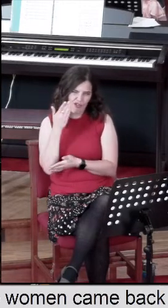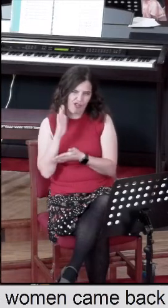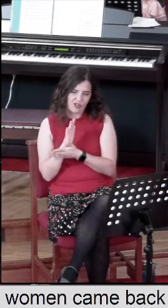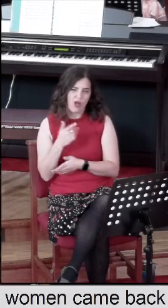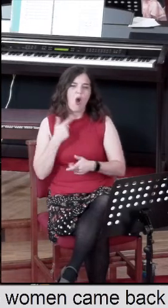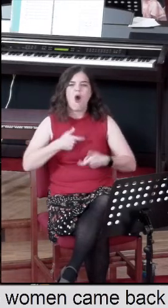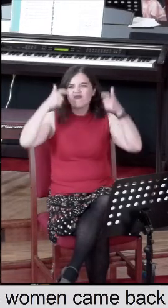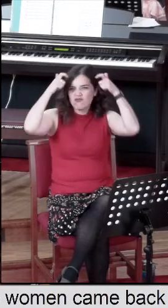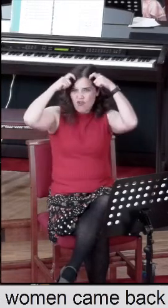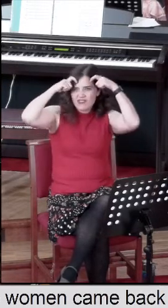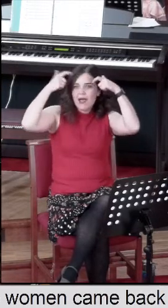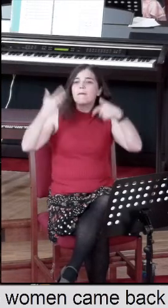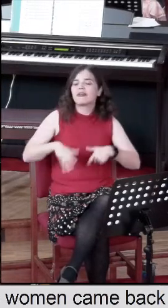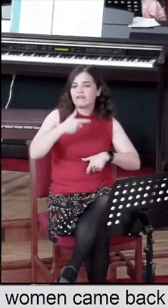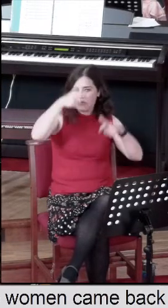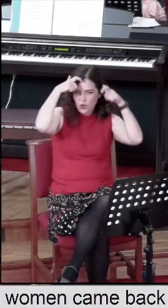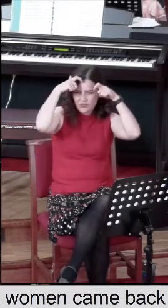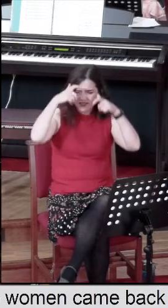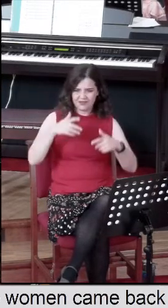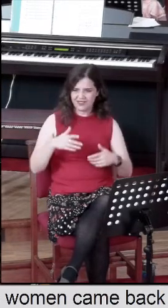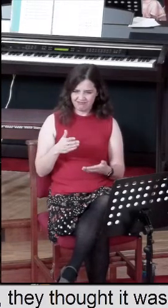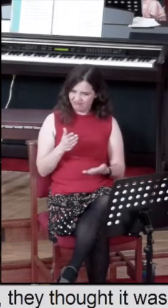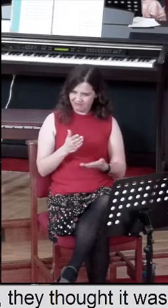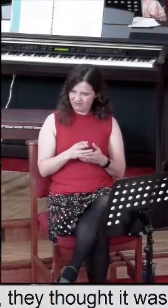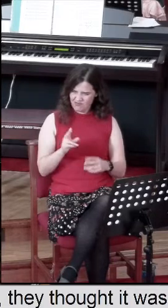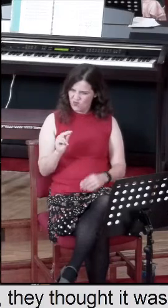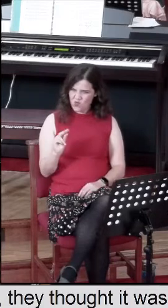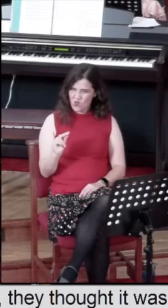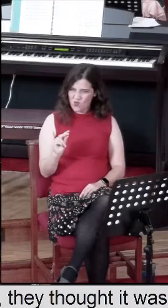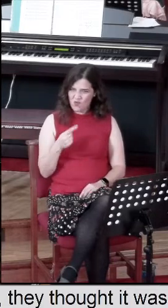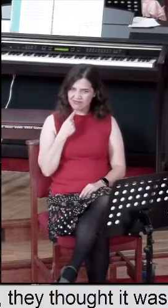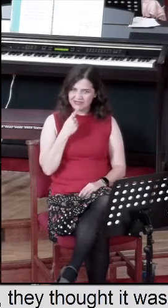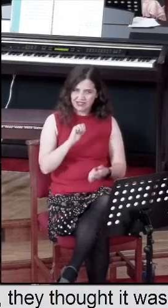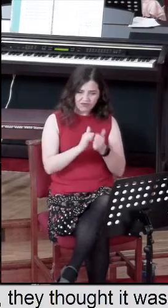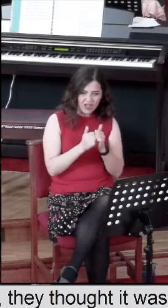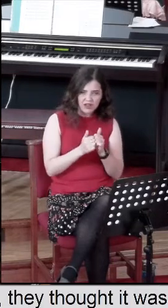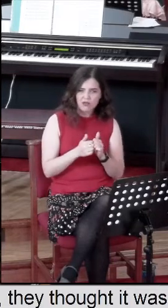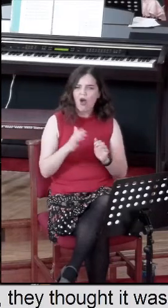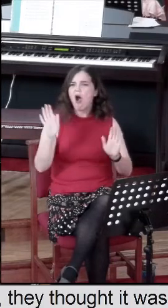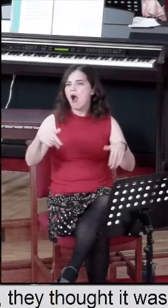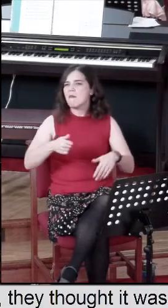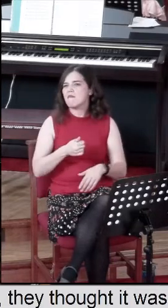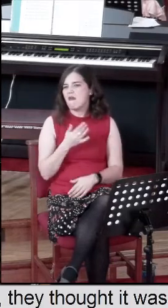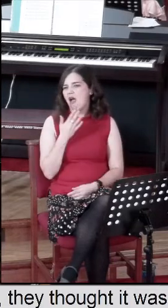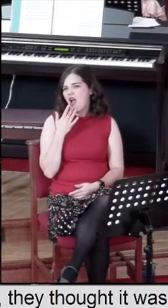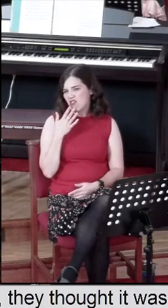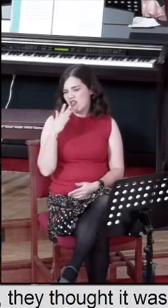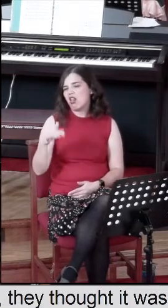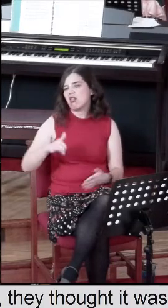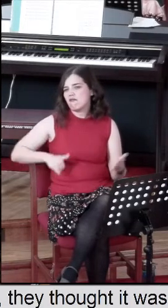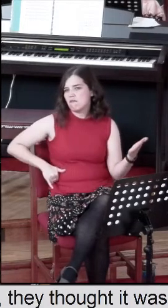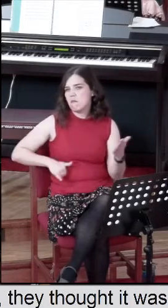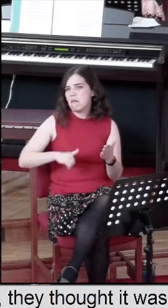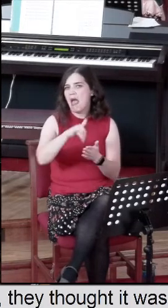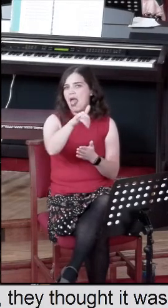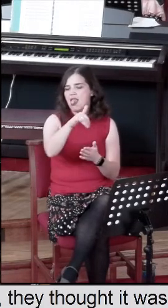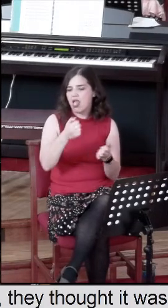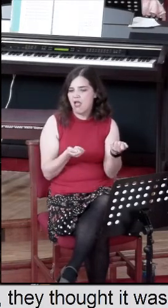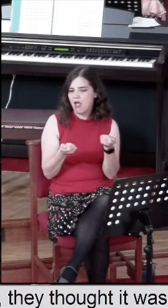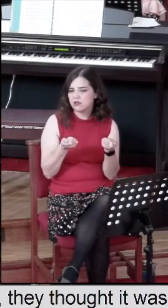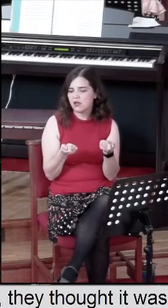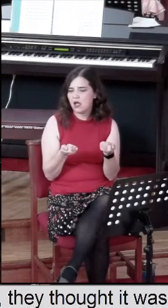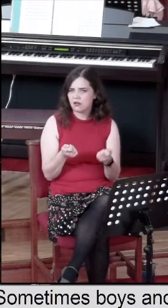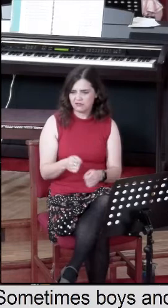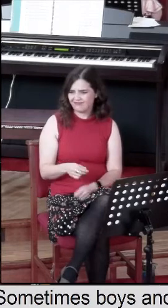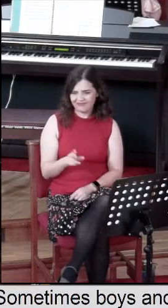my holidays. And he hadn't. And he used to tell his friends, his uncle was an airline pilot. And his uncle wasn't an